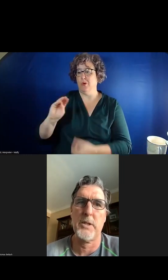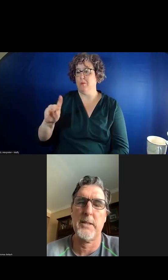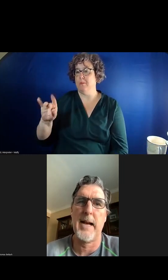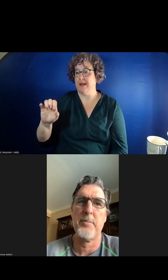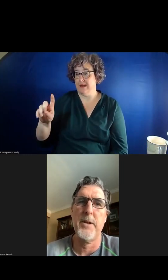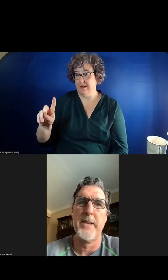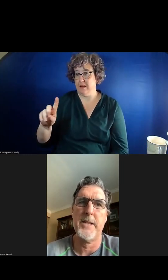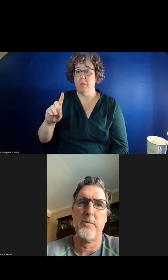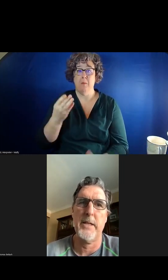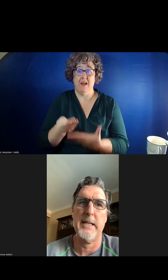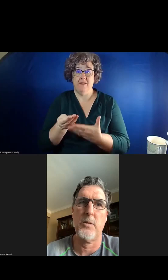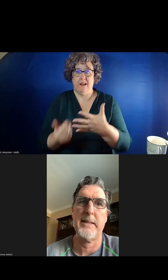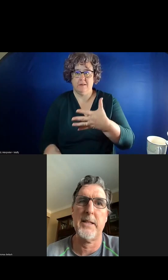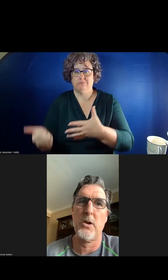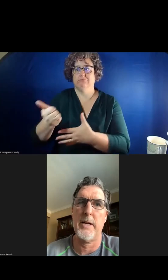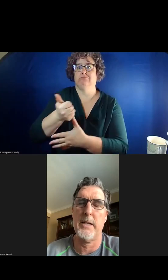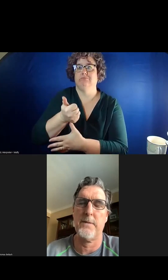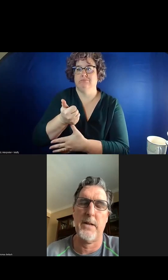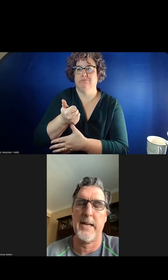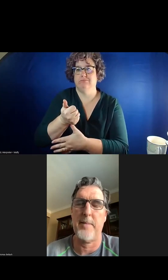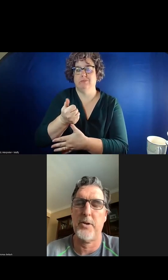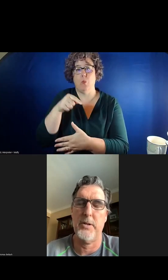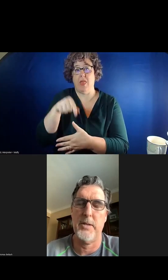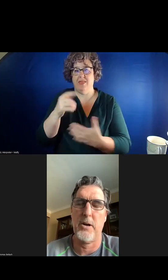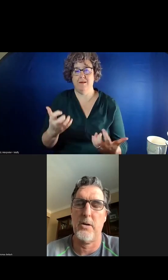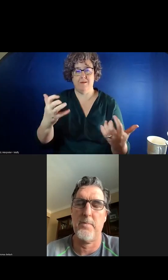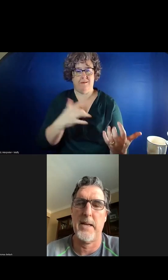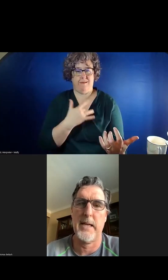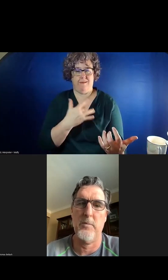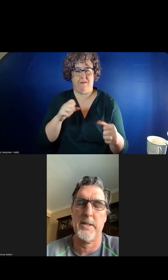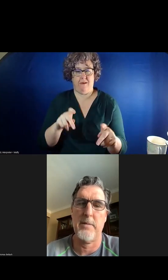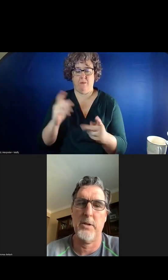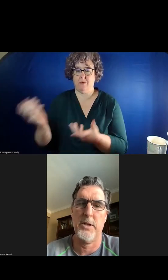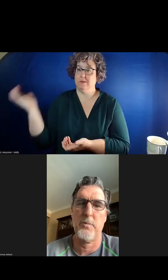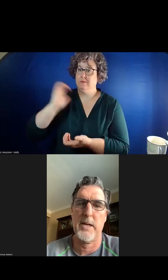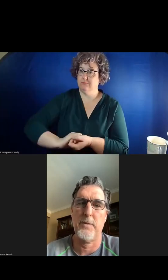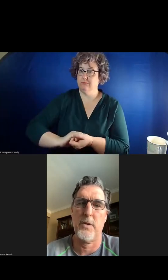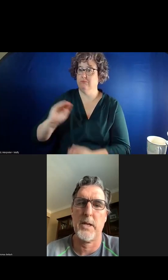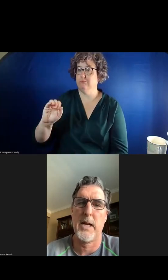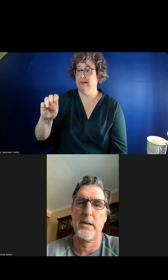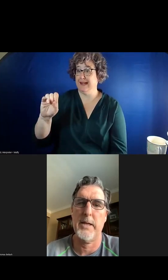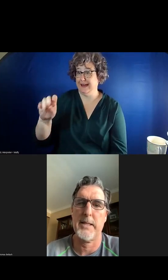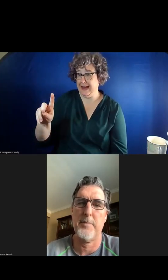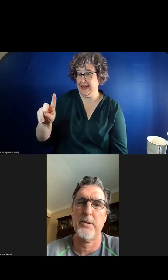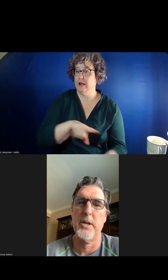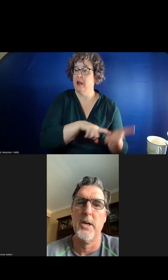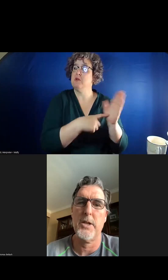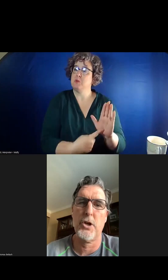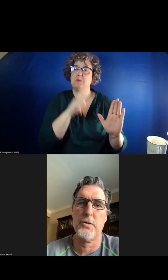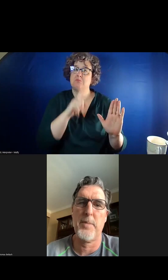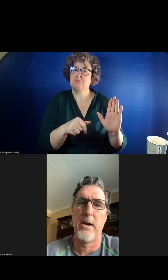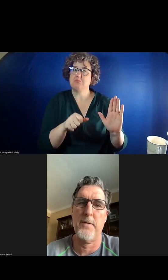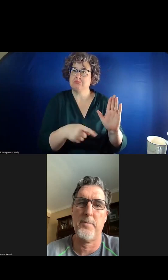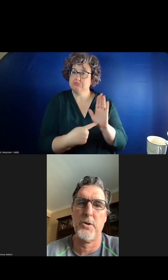Financing rose to the top as it relates to what this audience felt that opportunity to partner with Medicaid was. And I really just wanted to bring forward a concrete example.